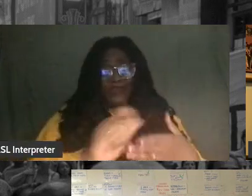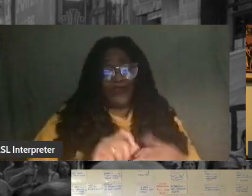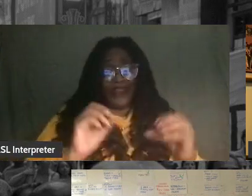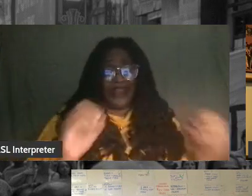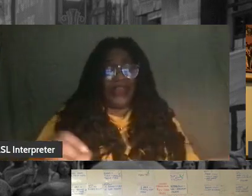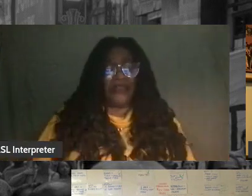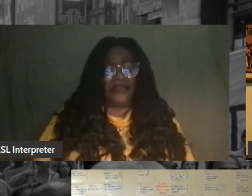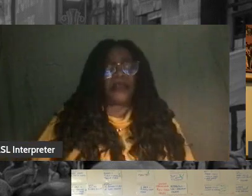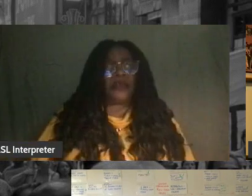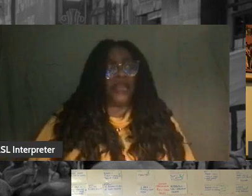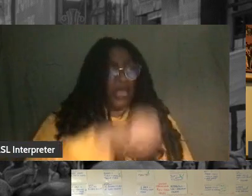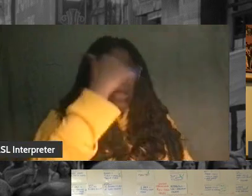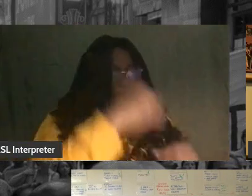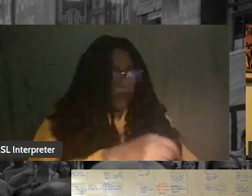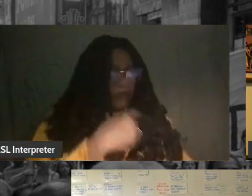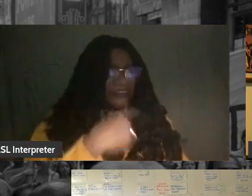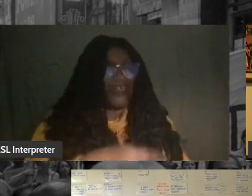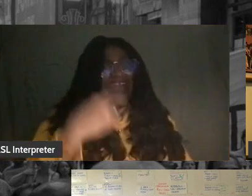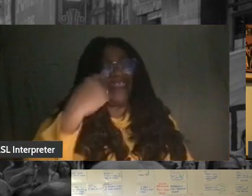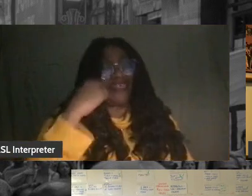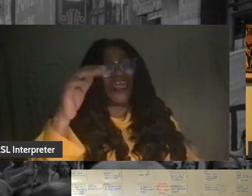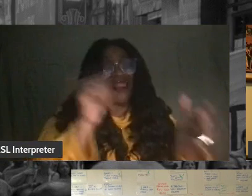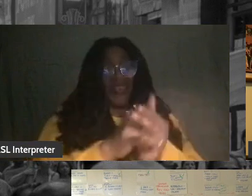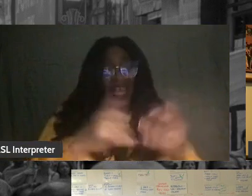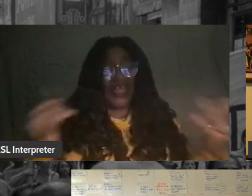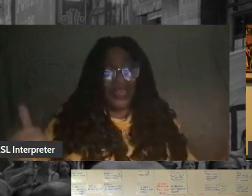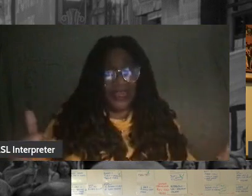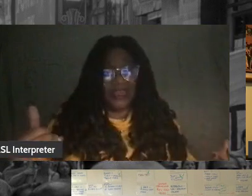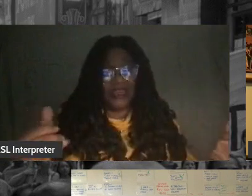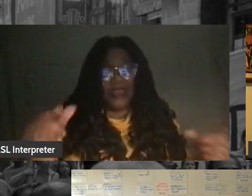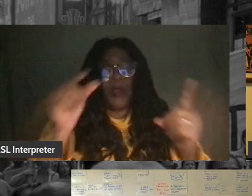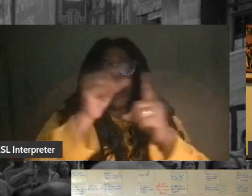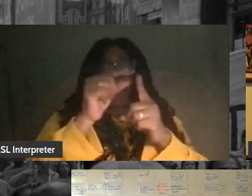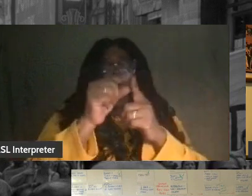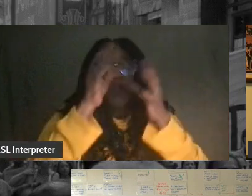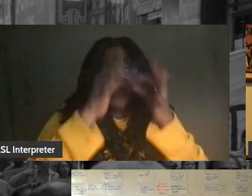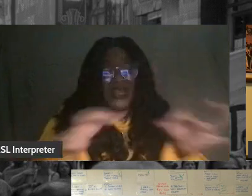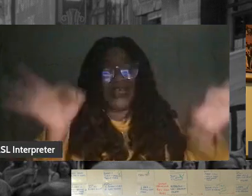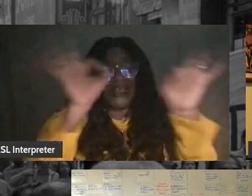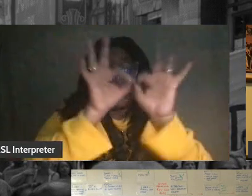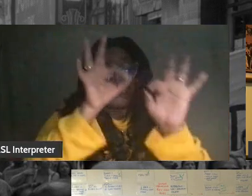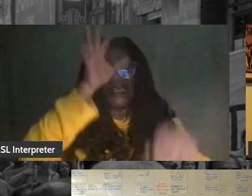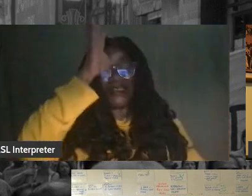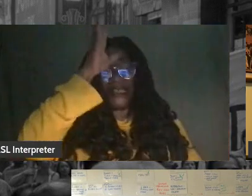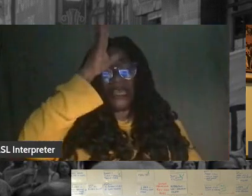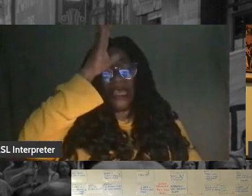And I recall saying to you, I think the operative term in that sentence is man.